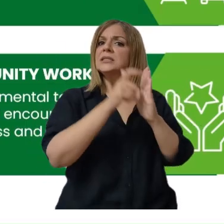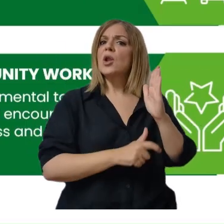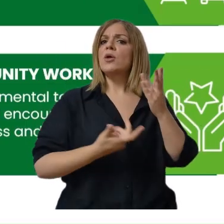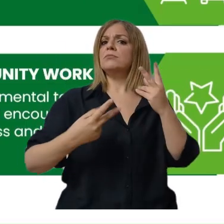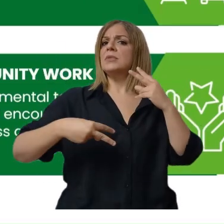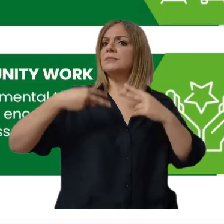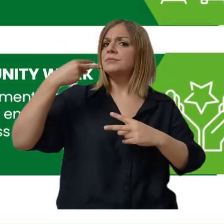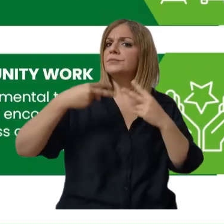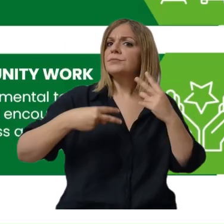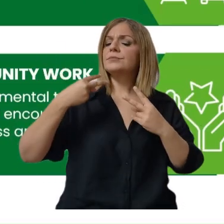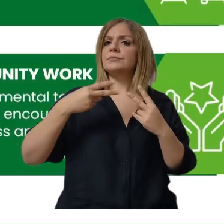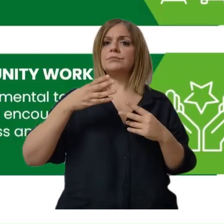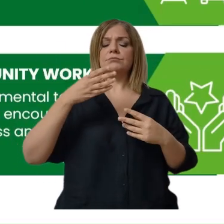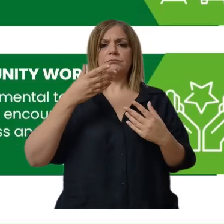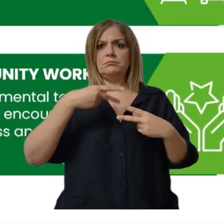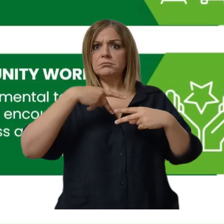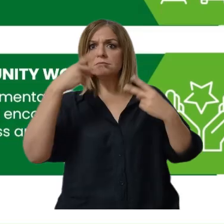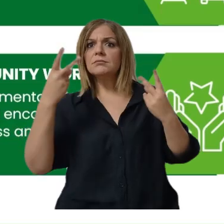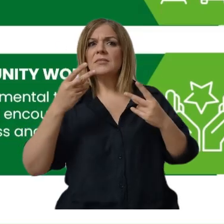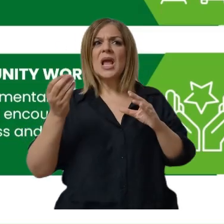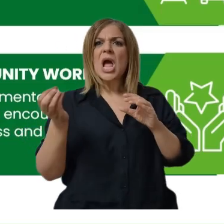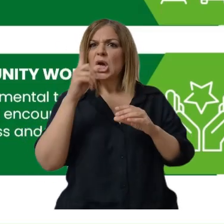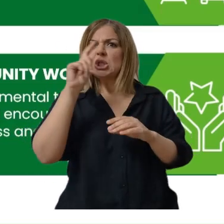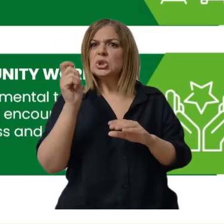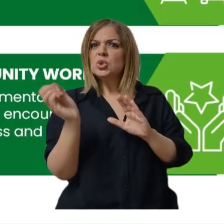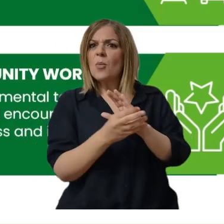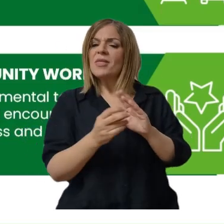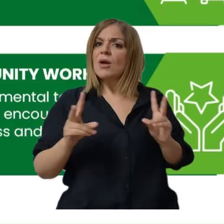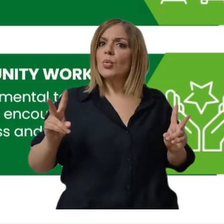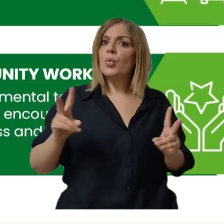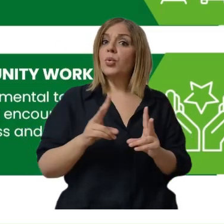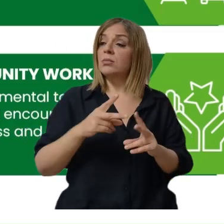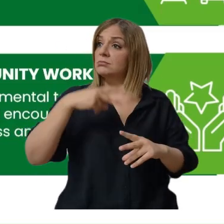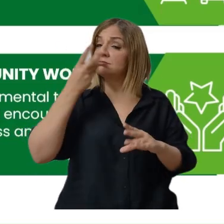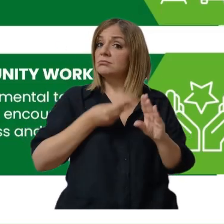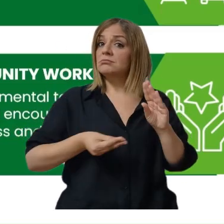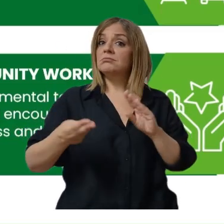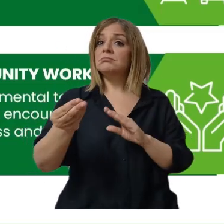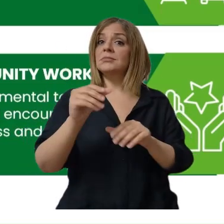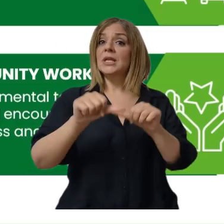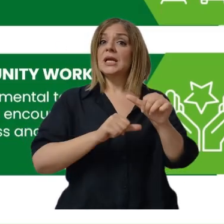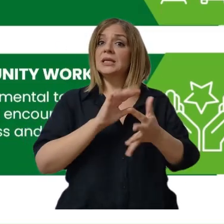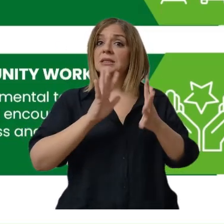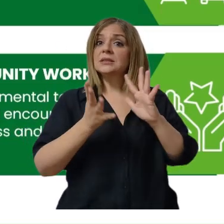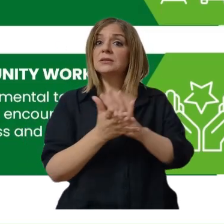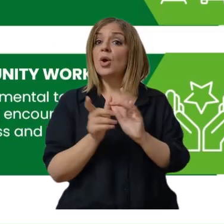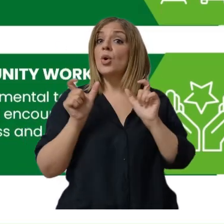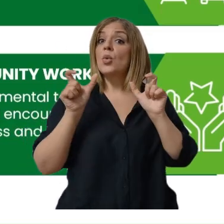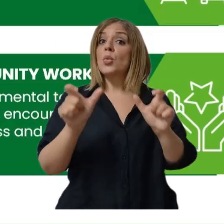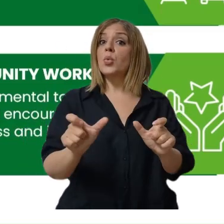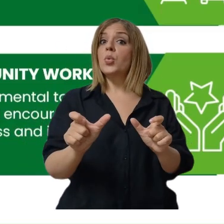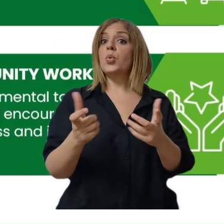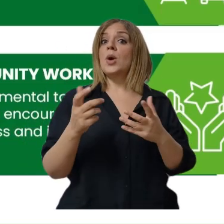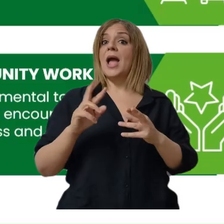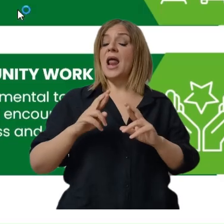and restaurants can reduce waste, they can recycle, and they can save water and